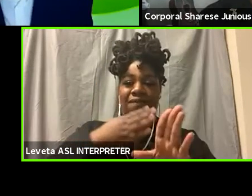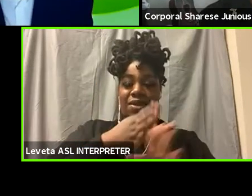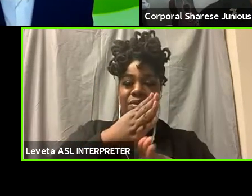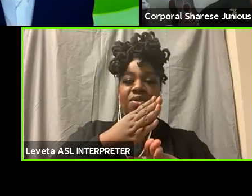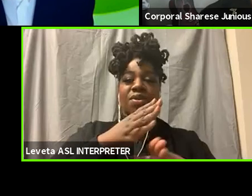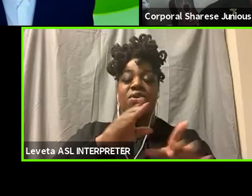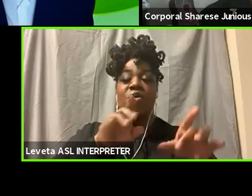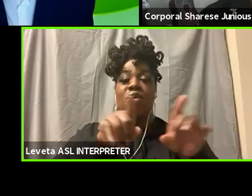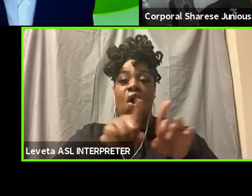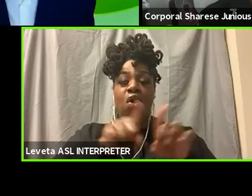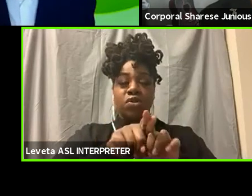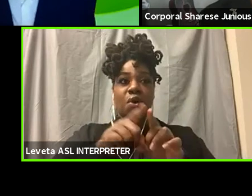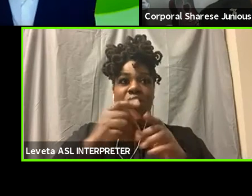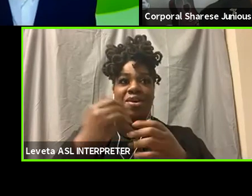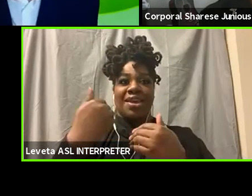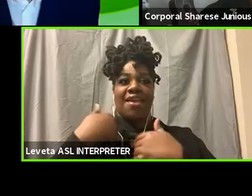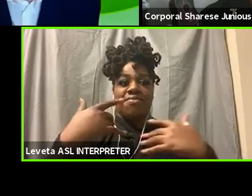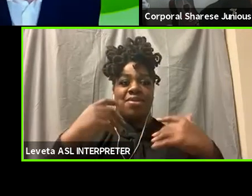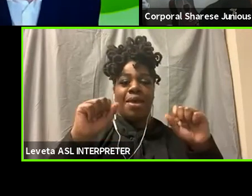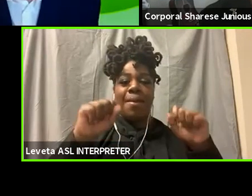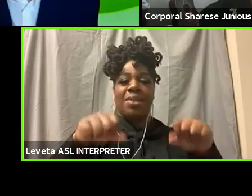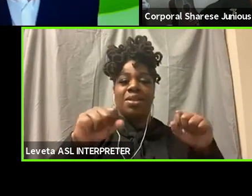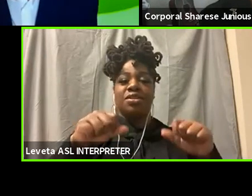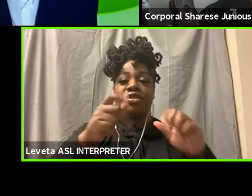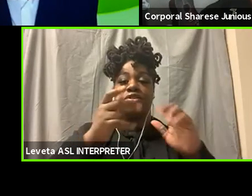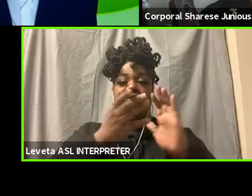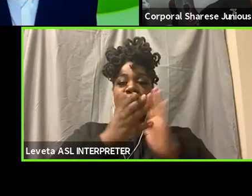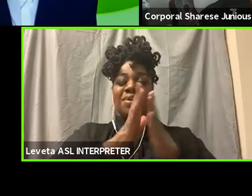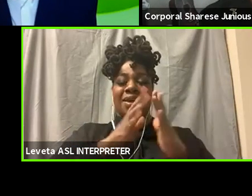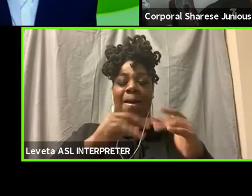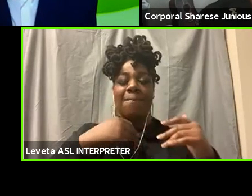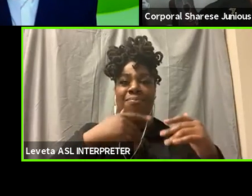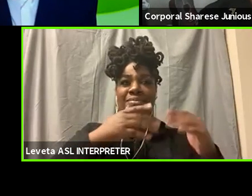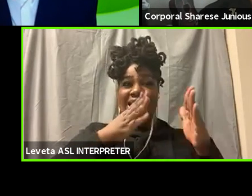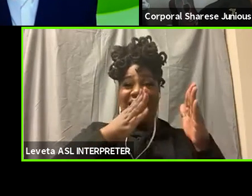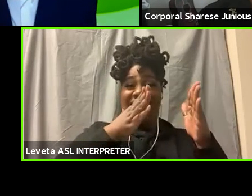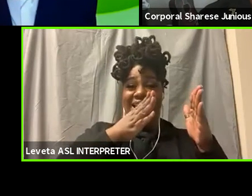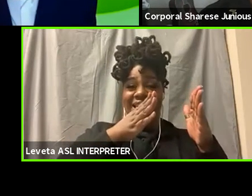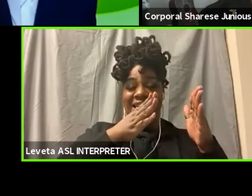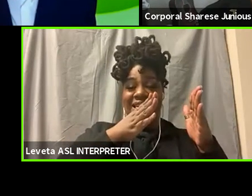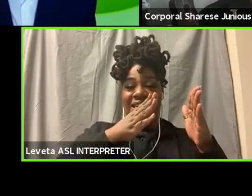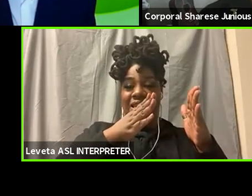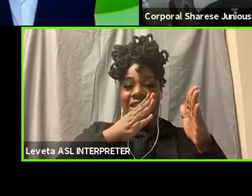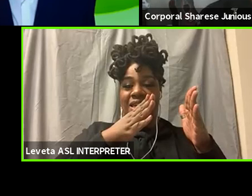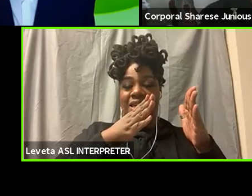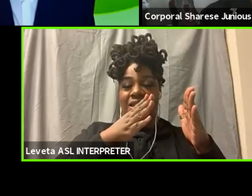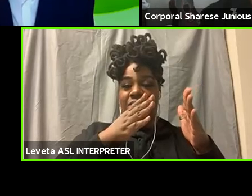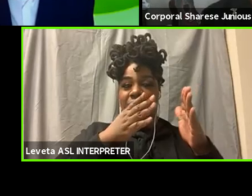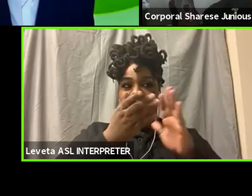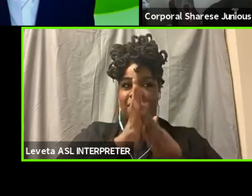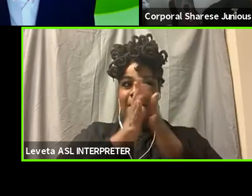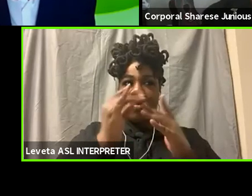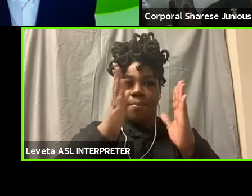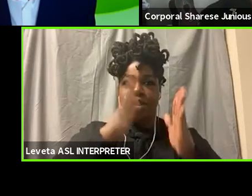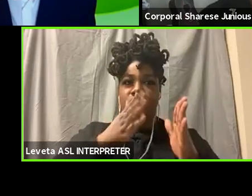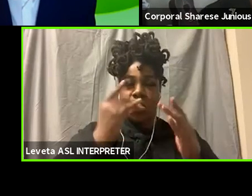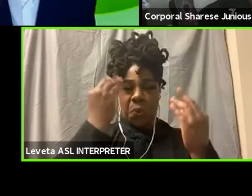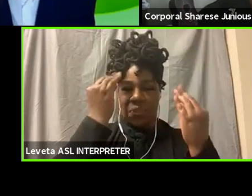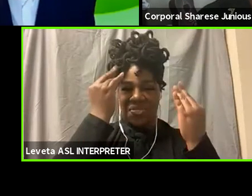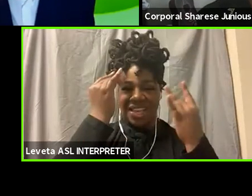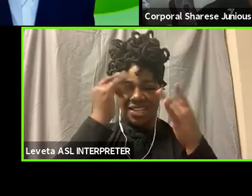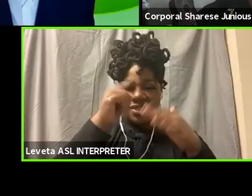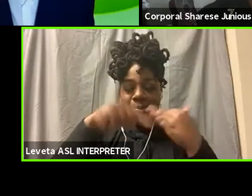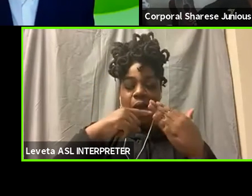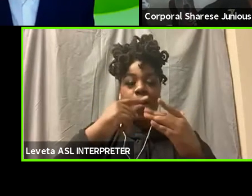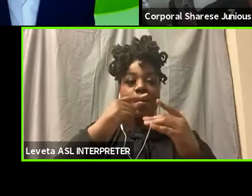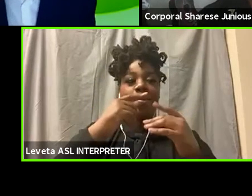individual desire to be anti-racist to a way of thinking about problems and a way of addressing structural inequalities that